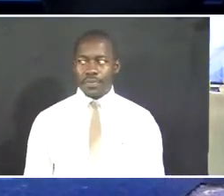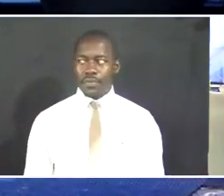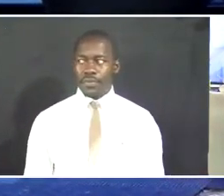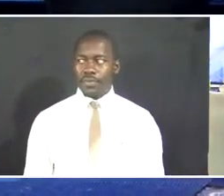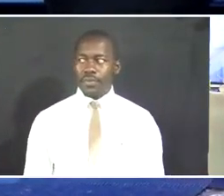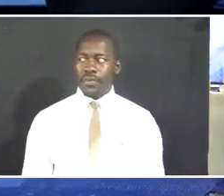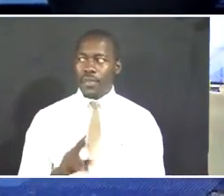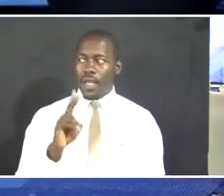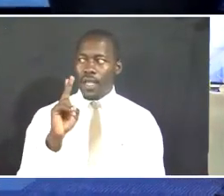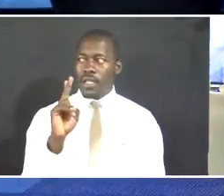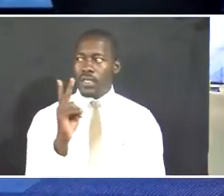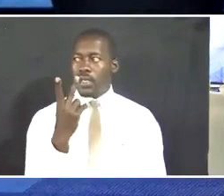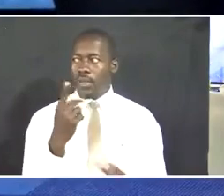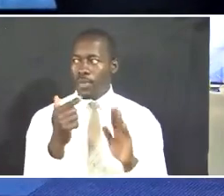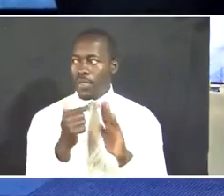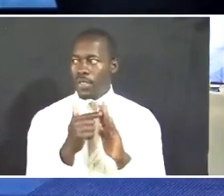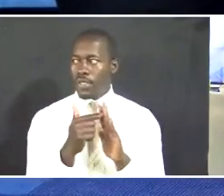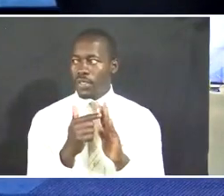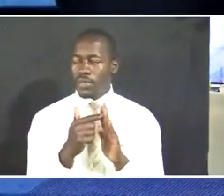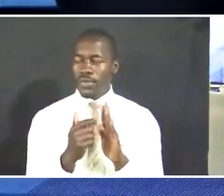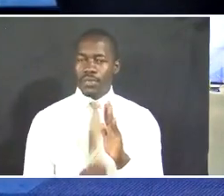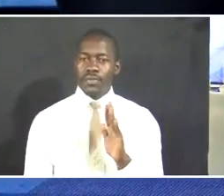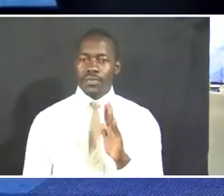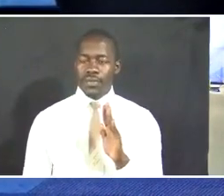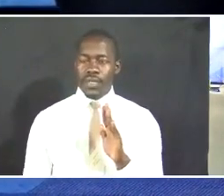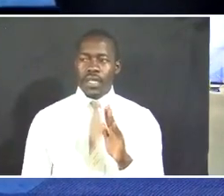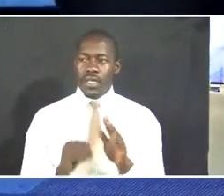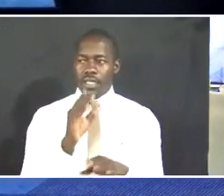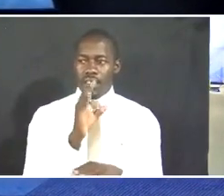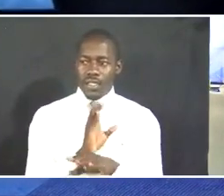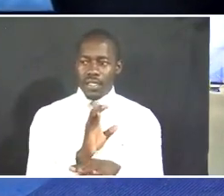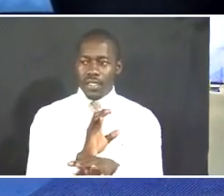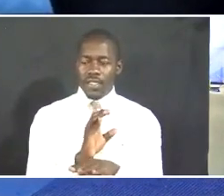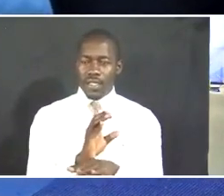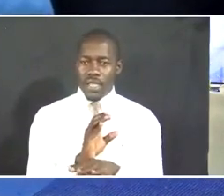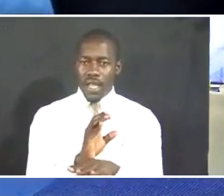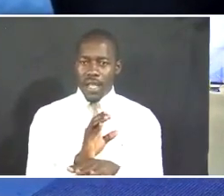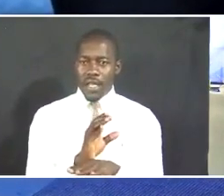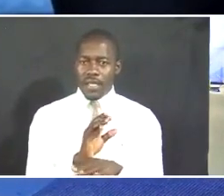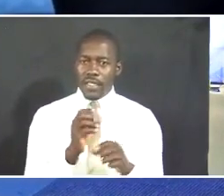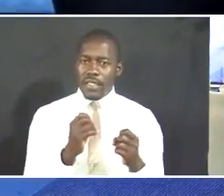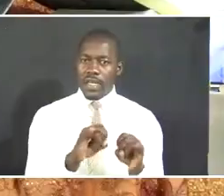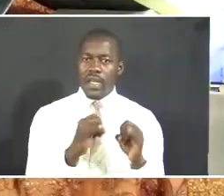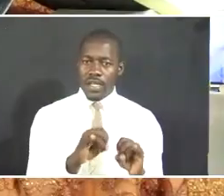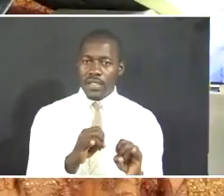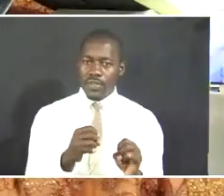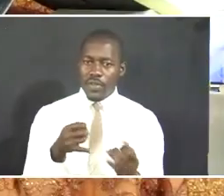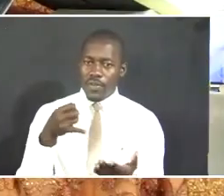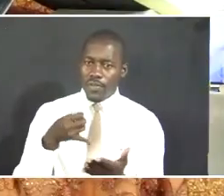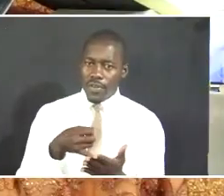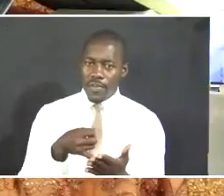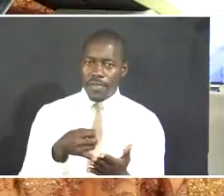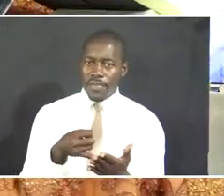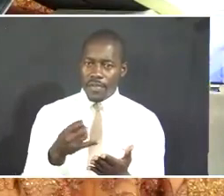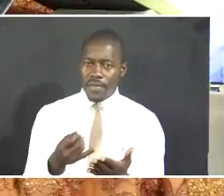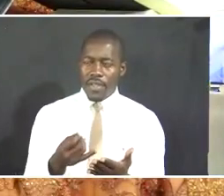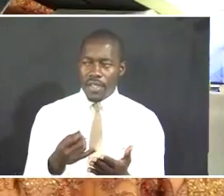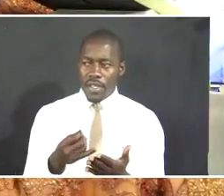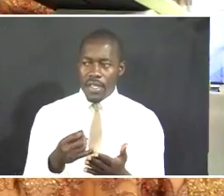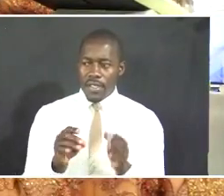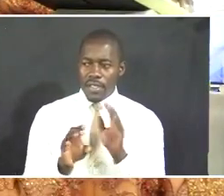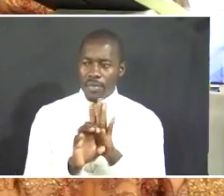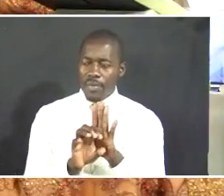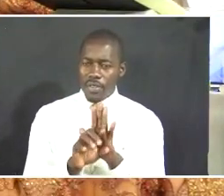me is, in terms of, as a church, get involved. Get involved as a member.